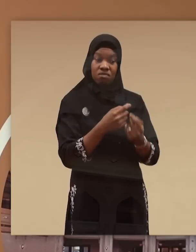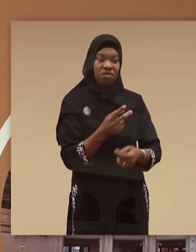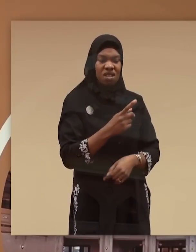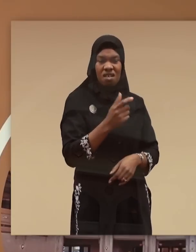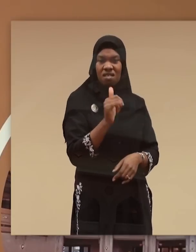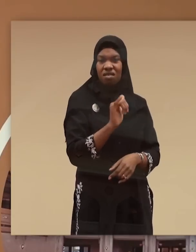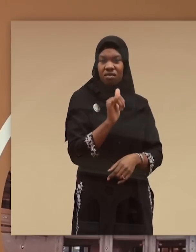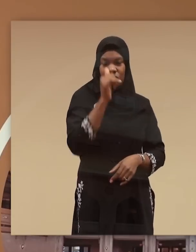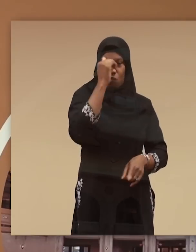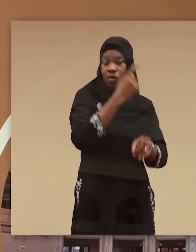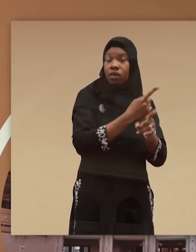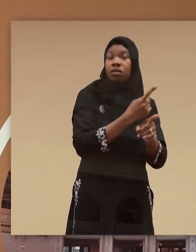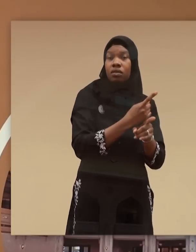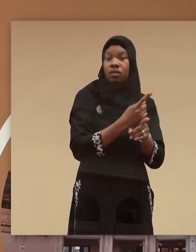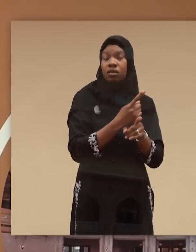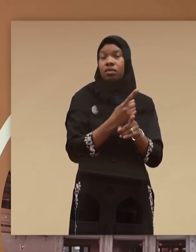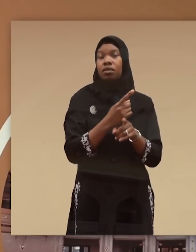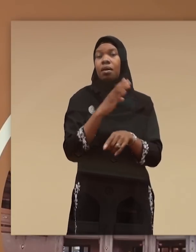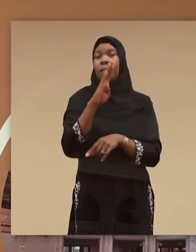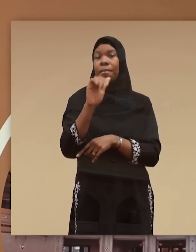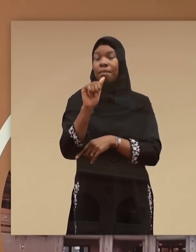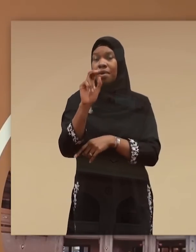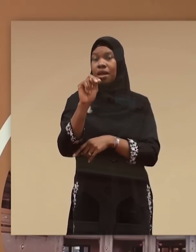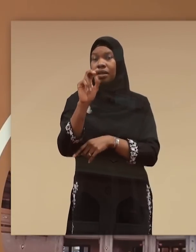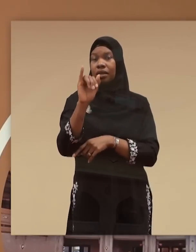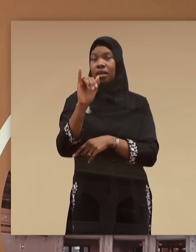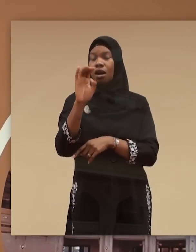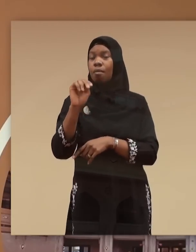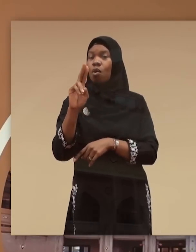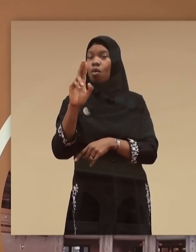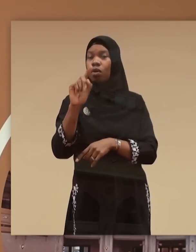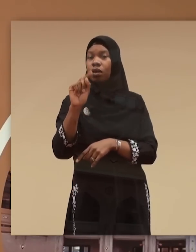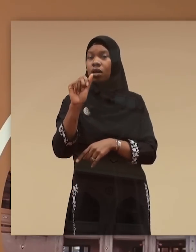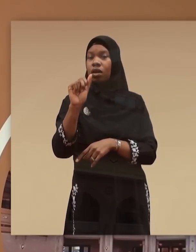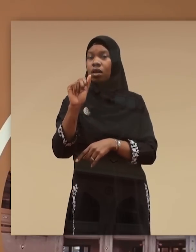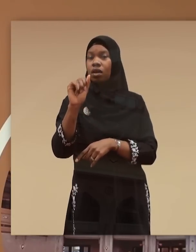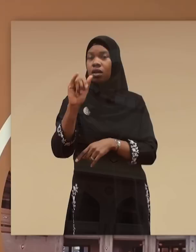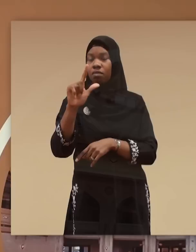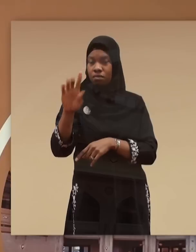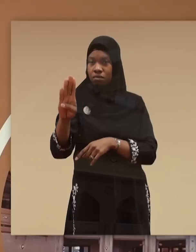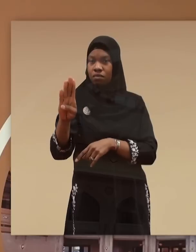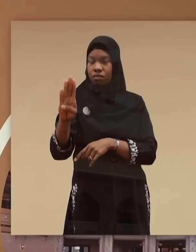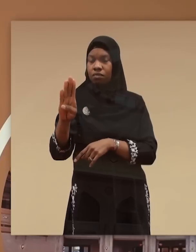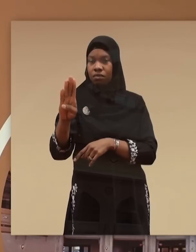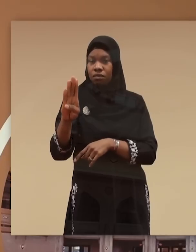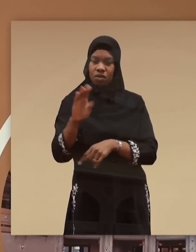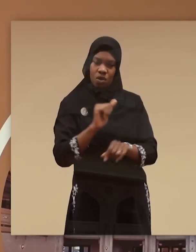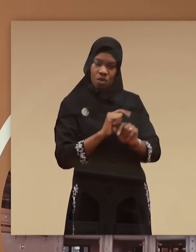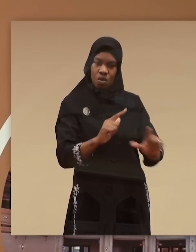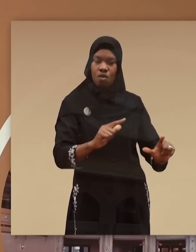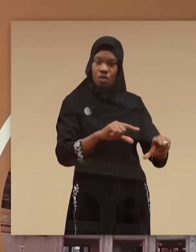and they are from the same family, and they receive the same treatment.